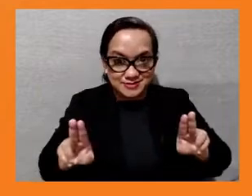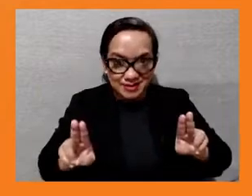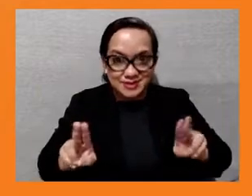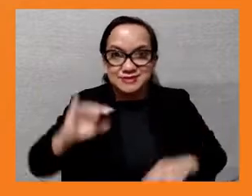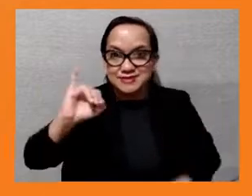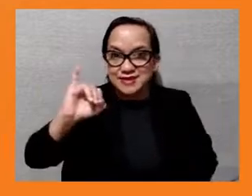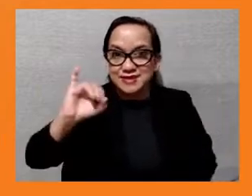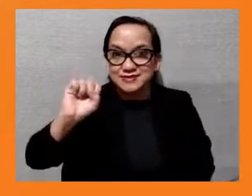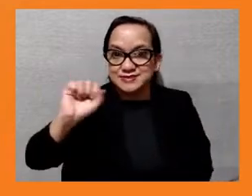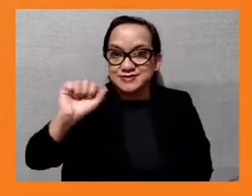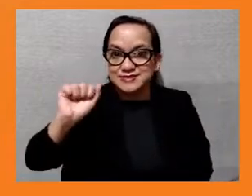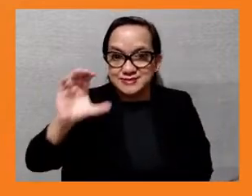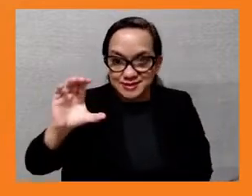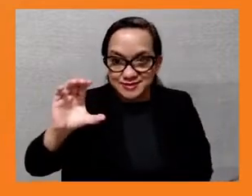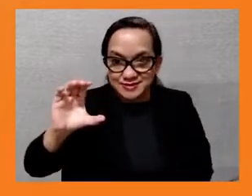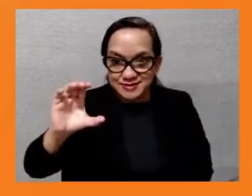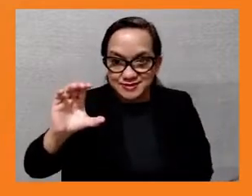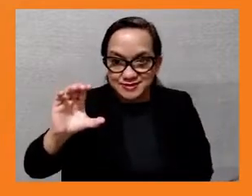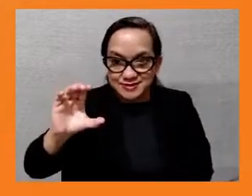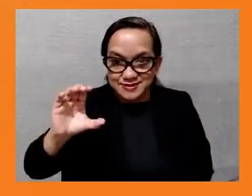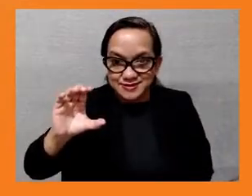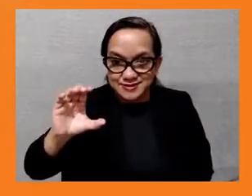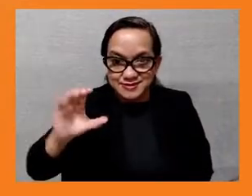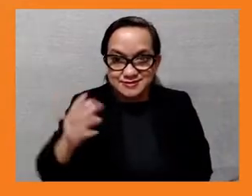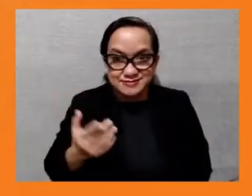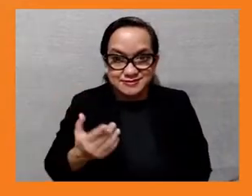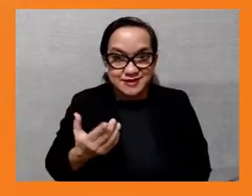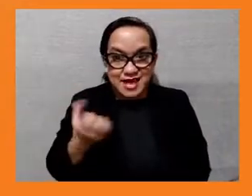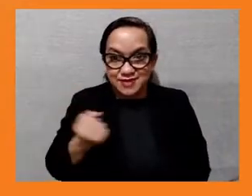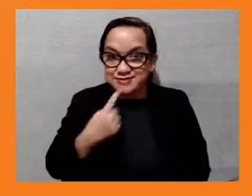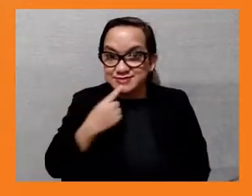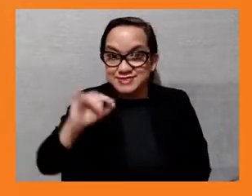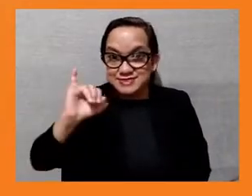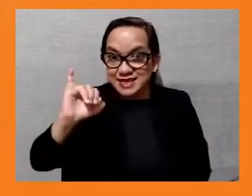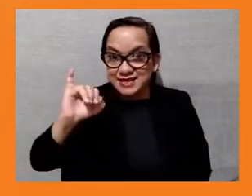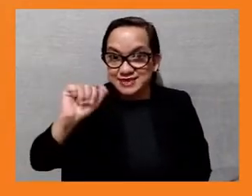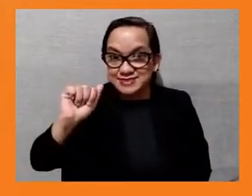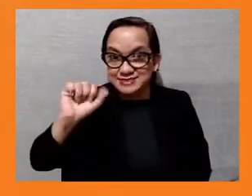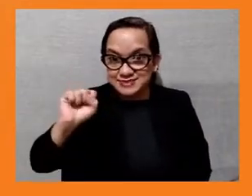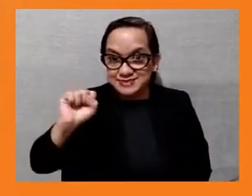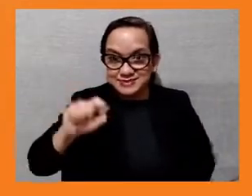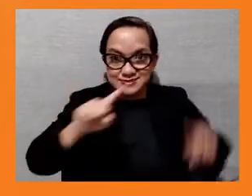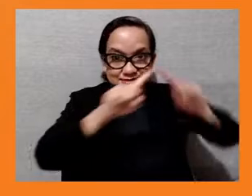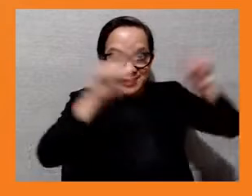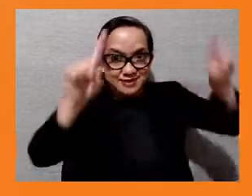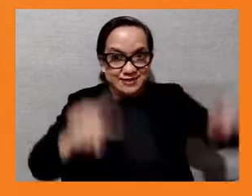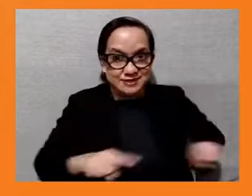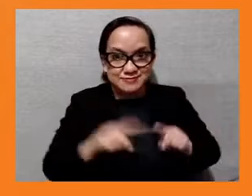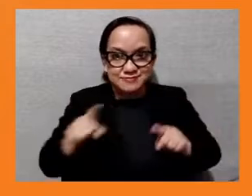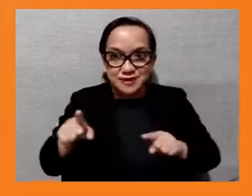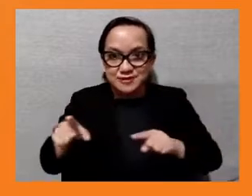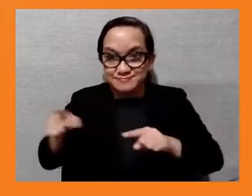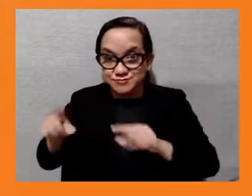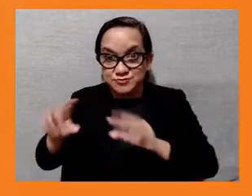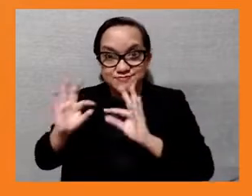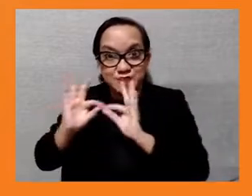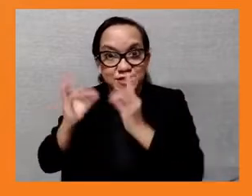working people. Because there's always a problem in having a very segmented approach on